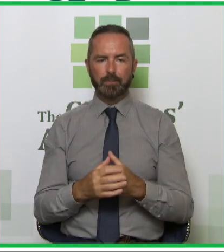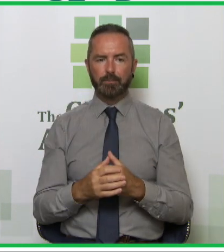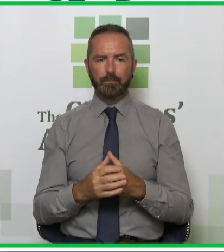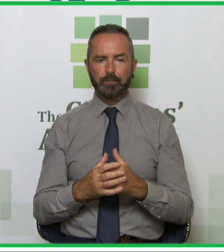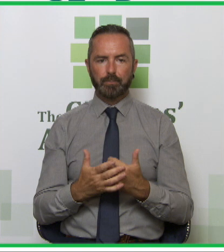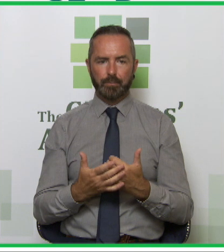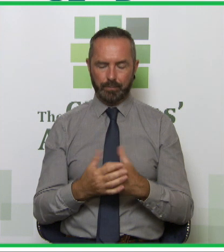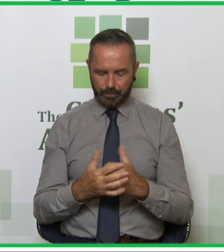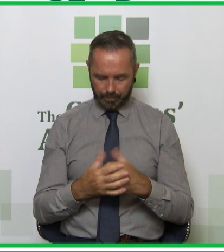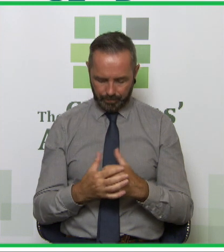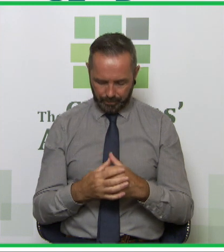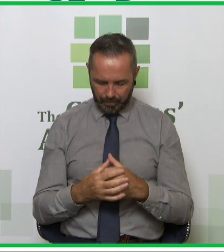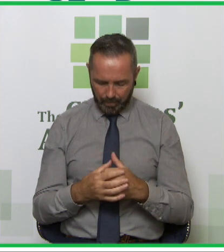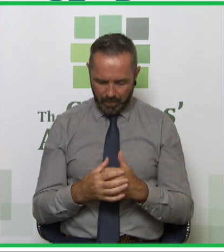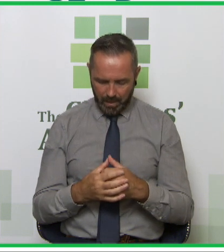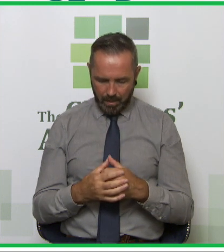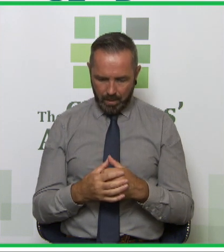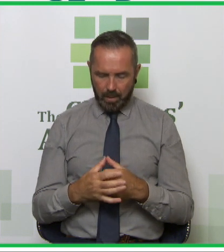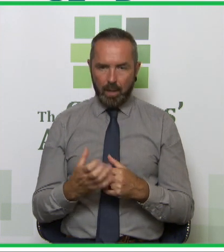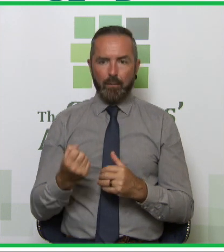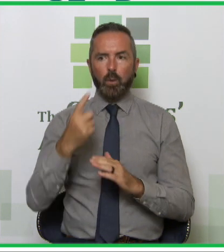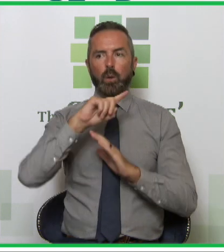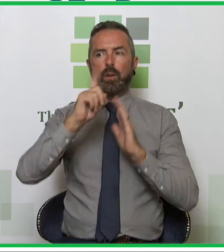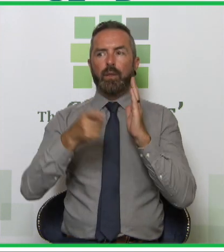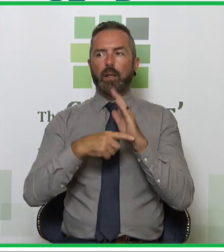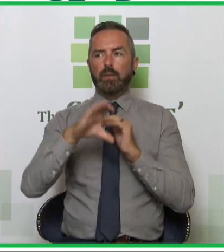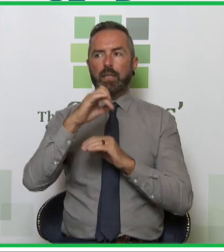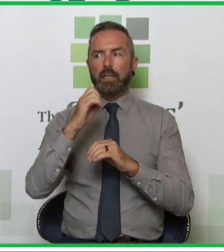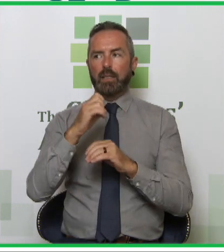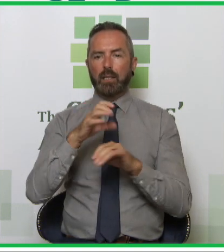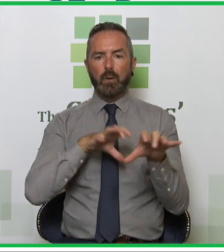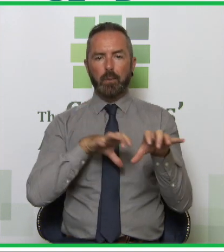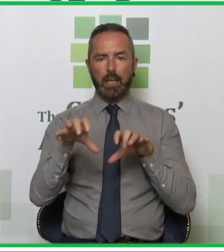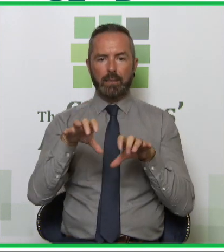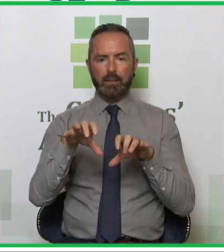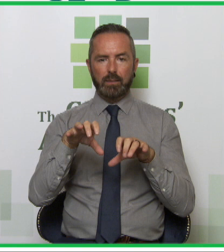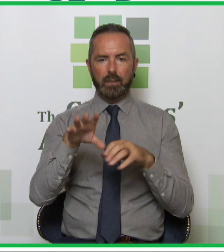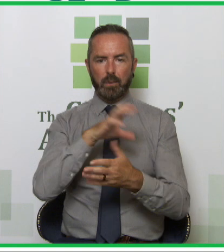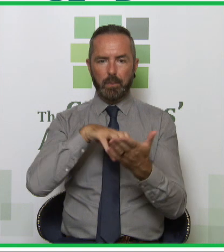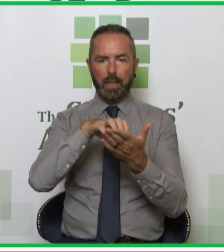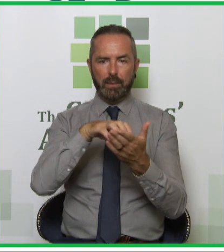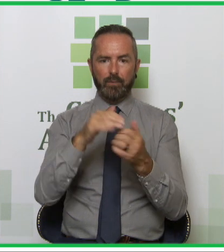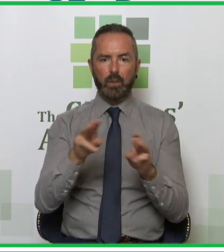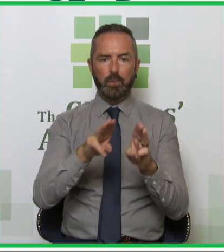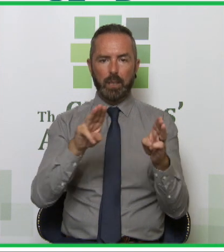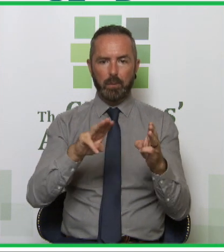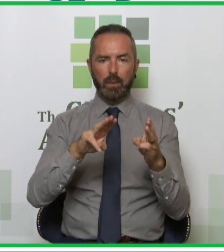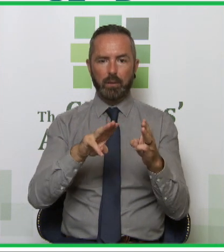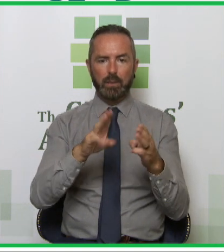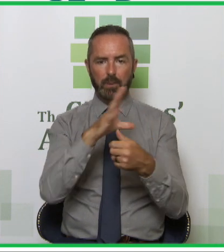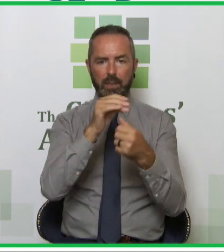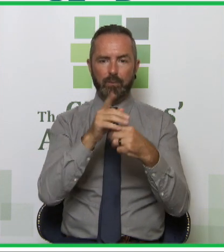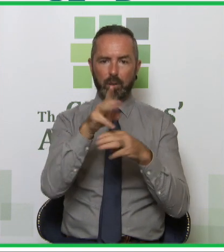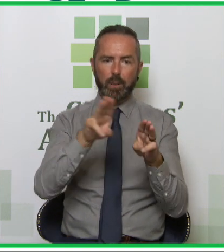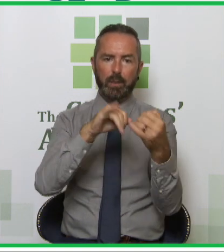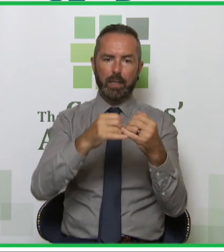schemes. So there are 1,000 CE drug rehabilitation places. They're ring-fenced for people in recovery